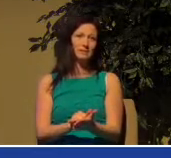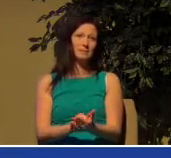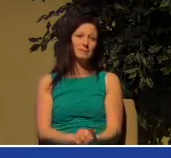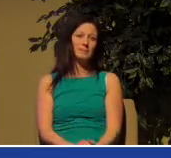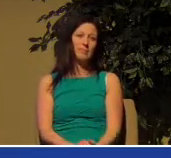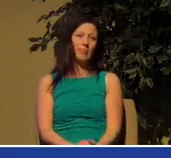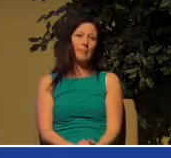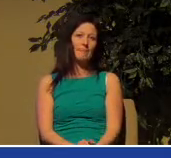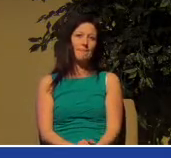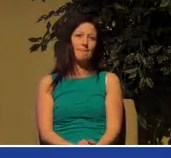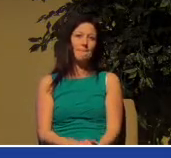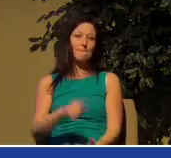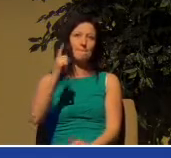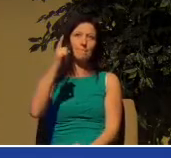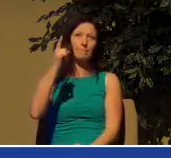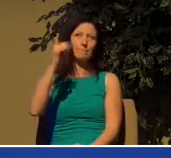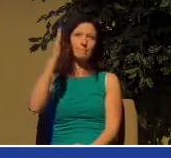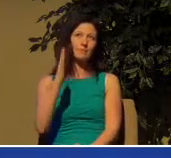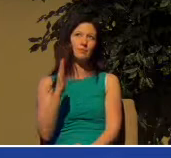And so God,